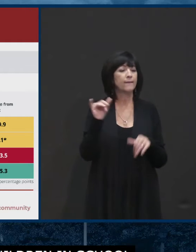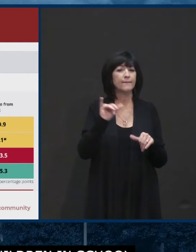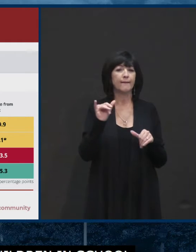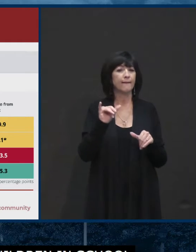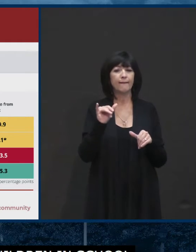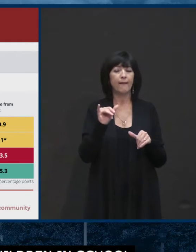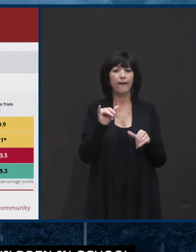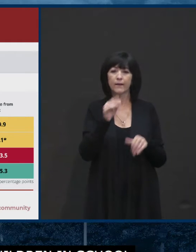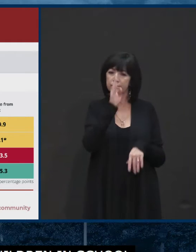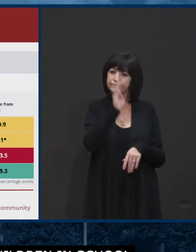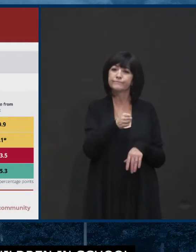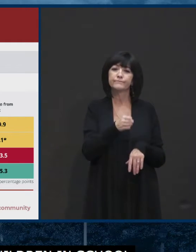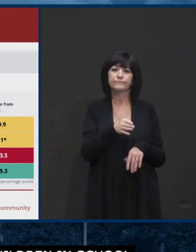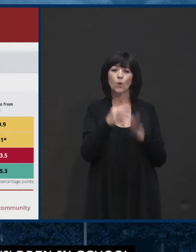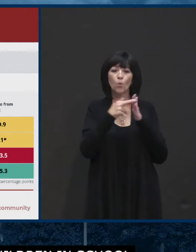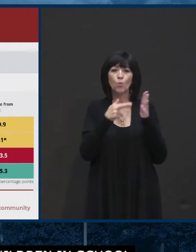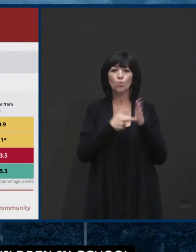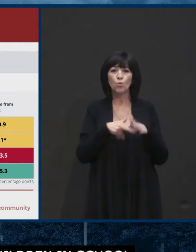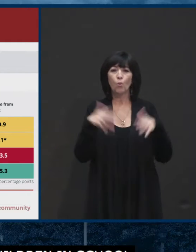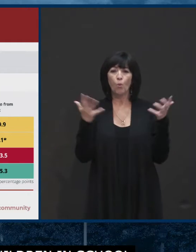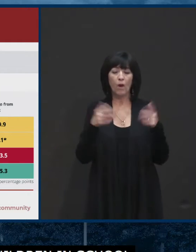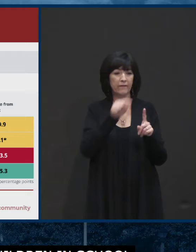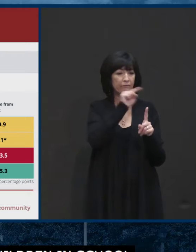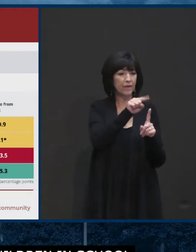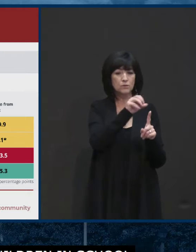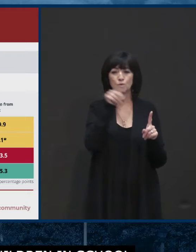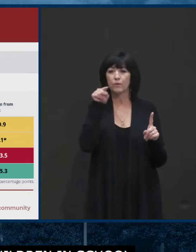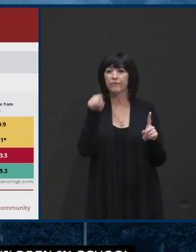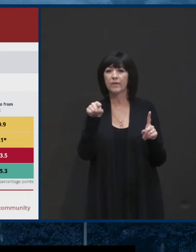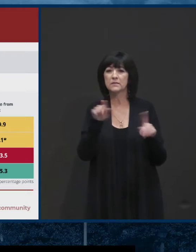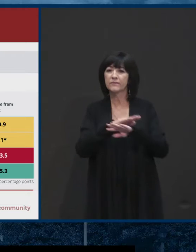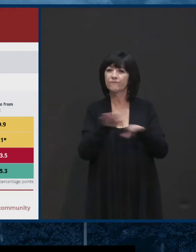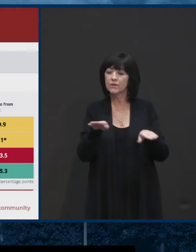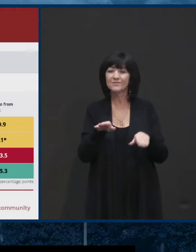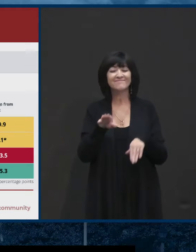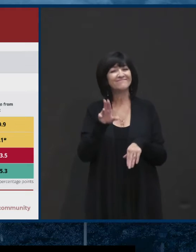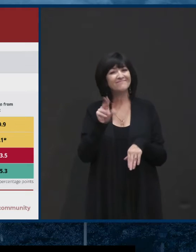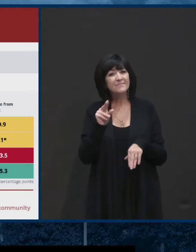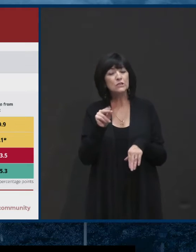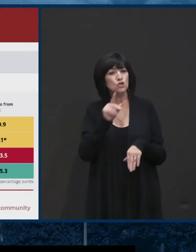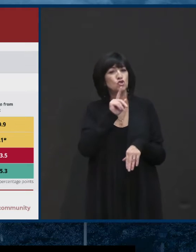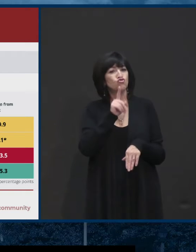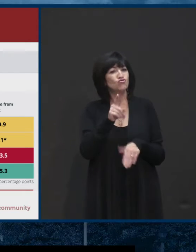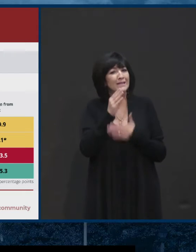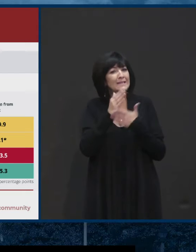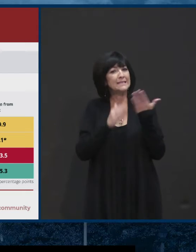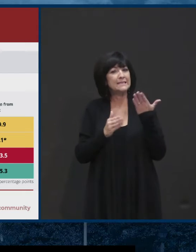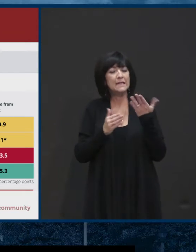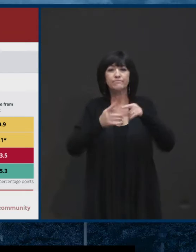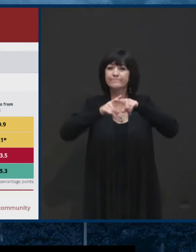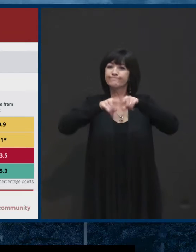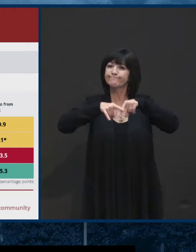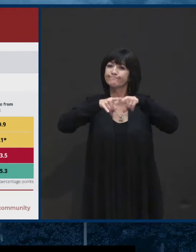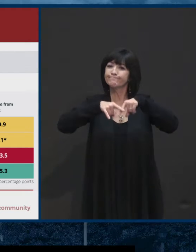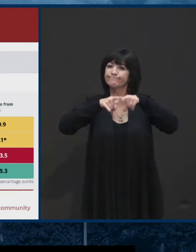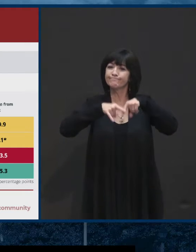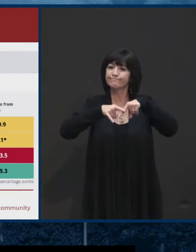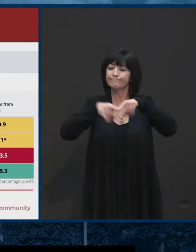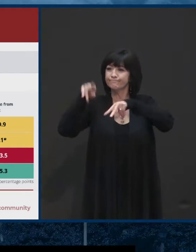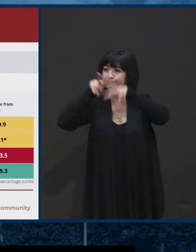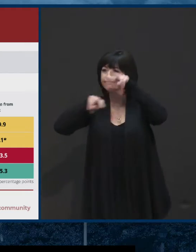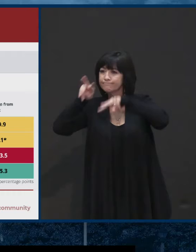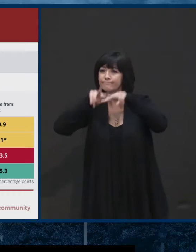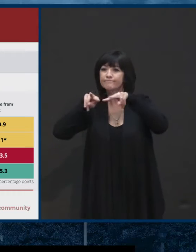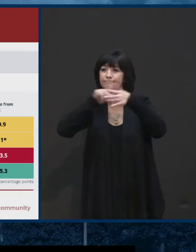really is complex how we interpret the data and the decisions that are made based on the data. But I think we've